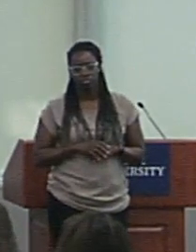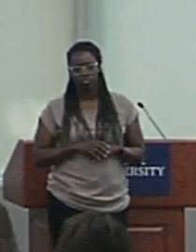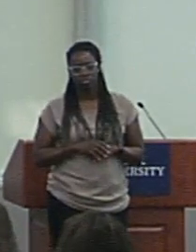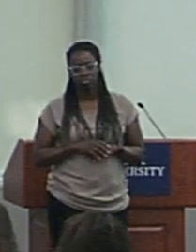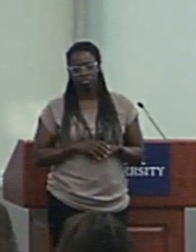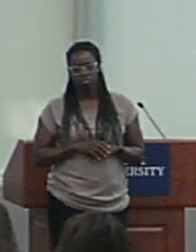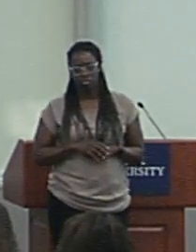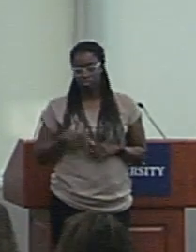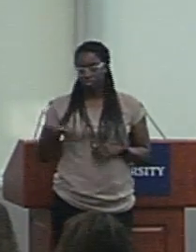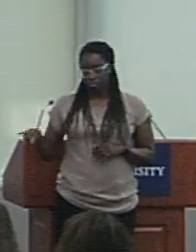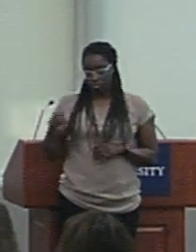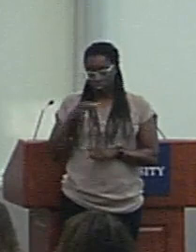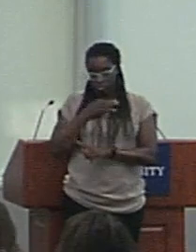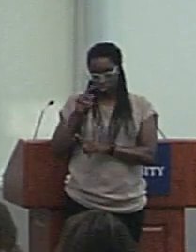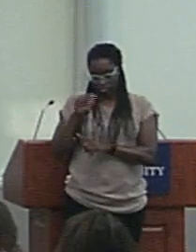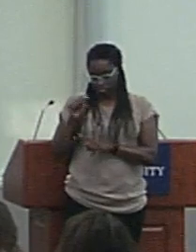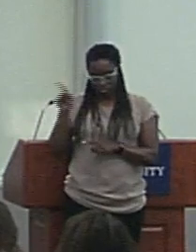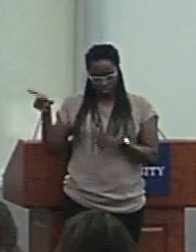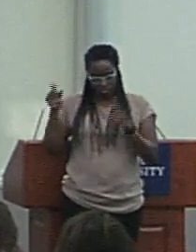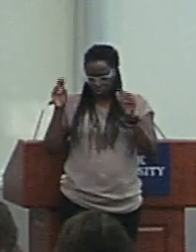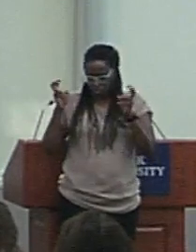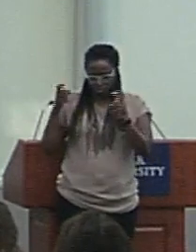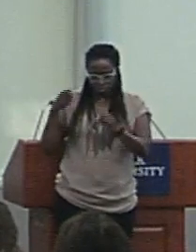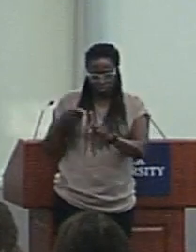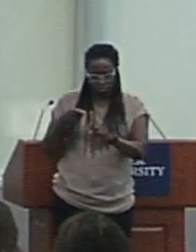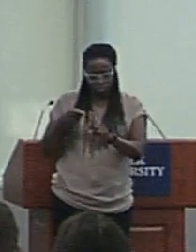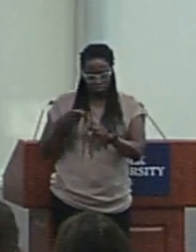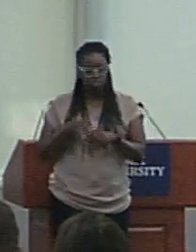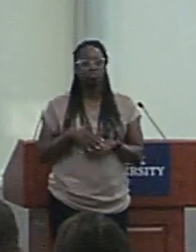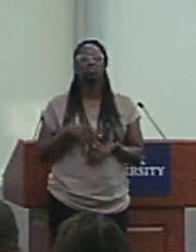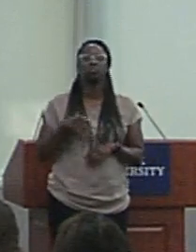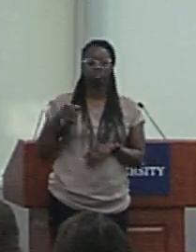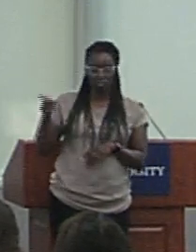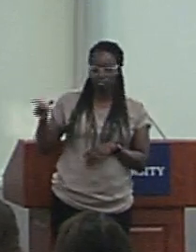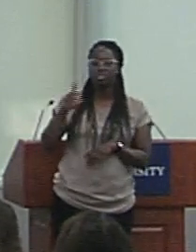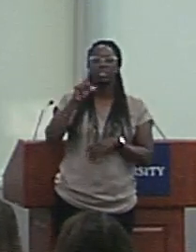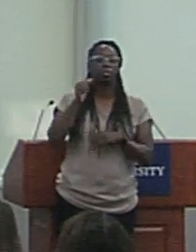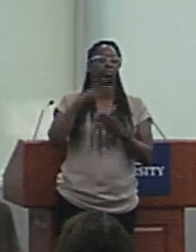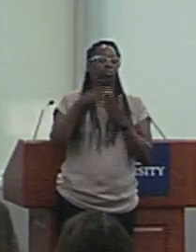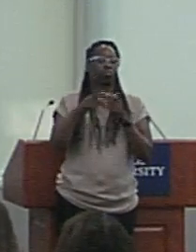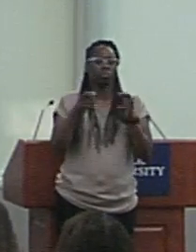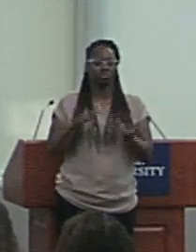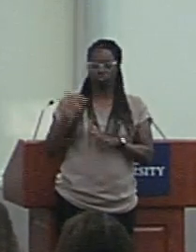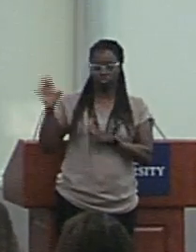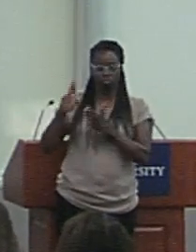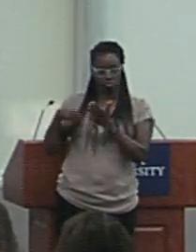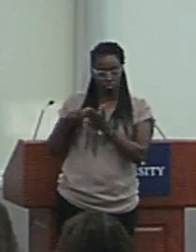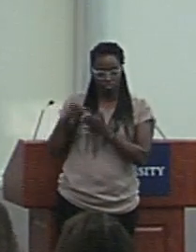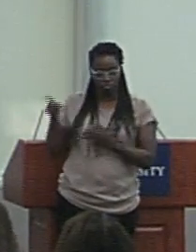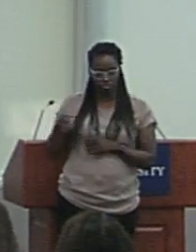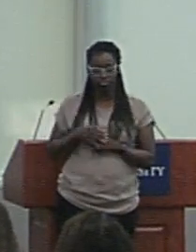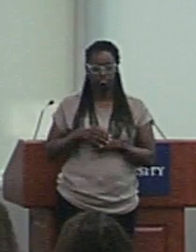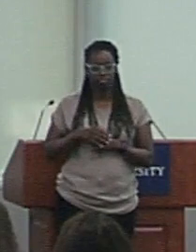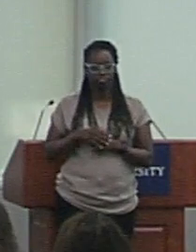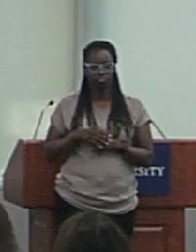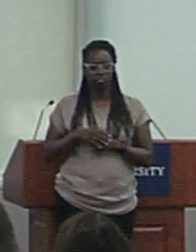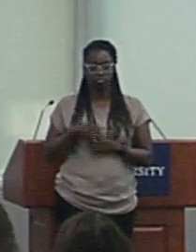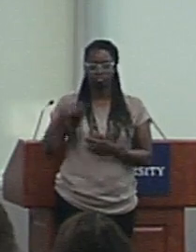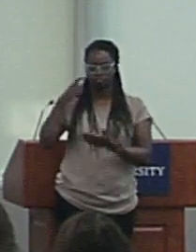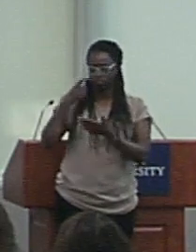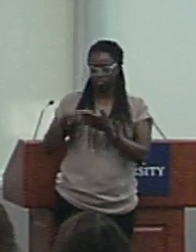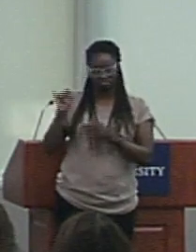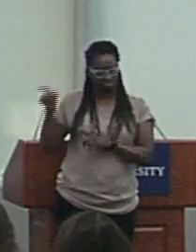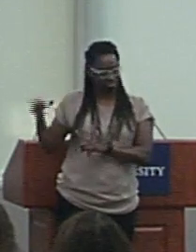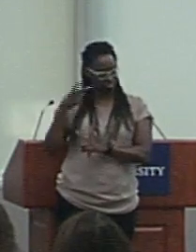Disability Program Manager. Great. So we have a lot of expertise on our board, as you can see. And I will also mention that the mayor has